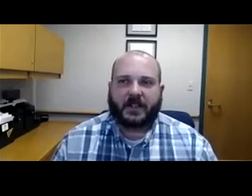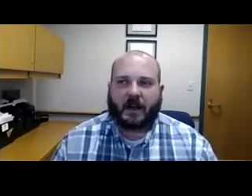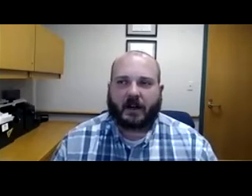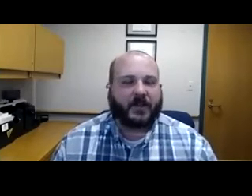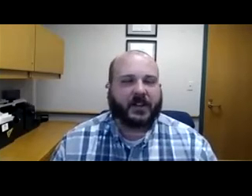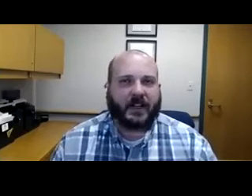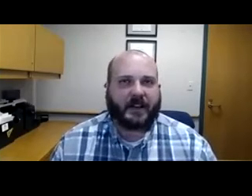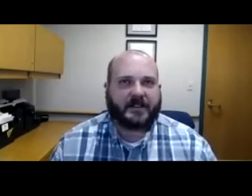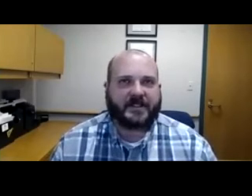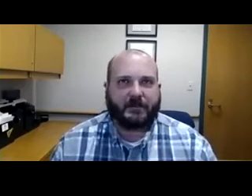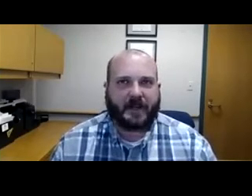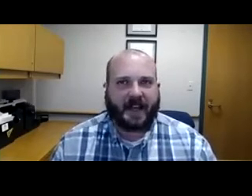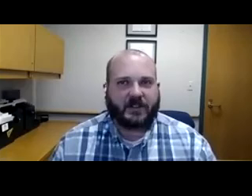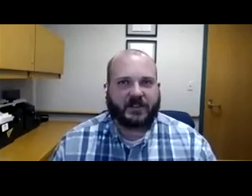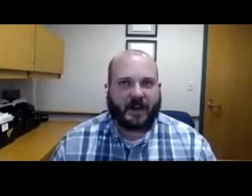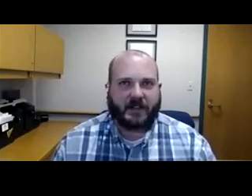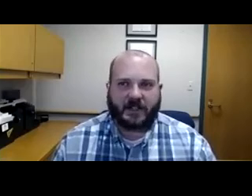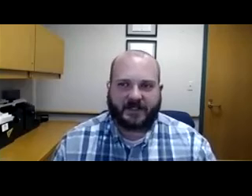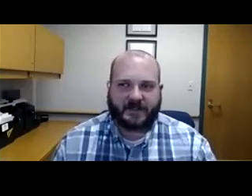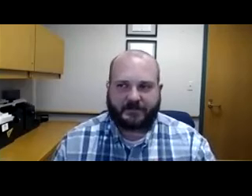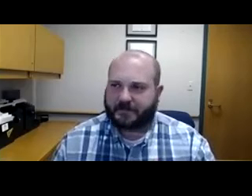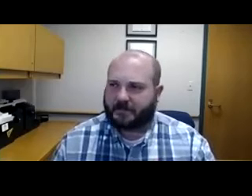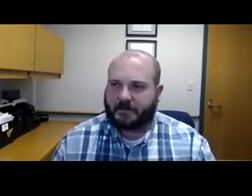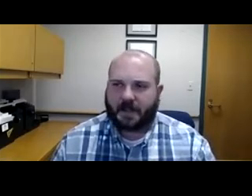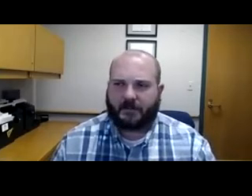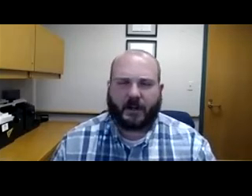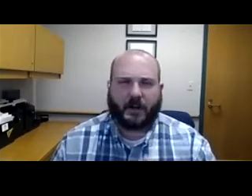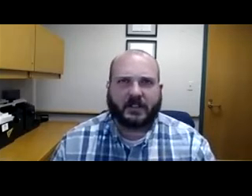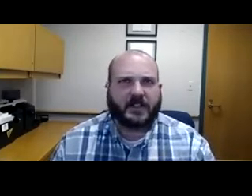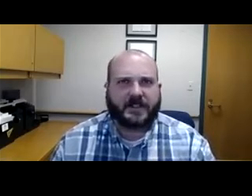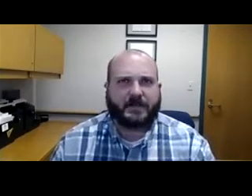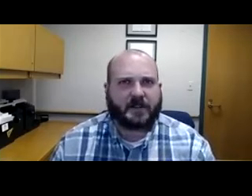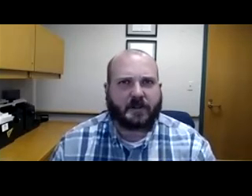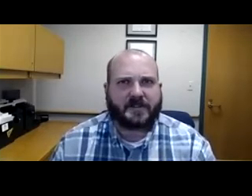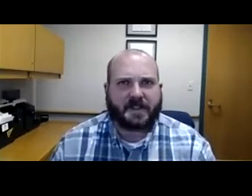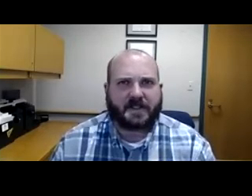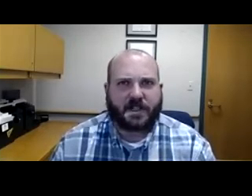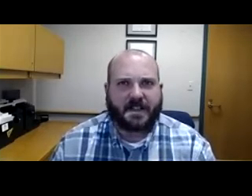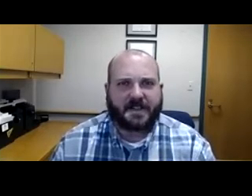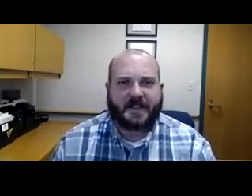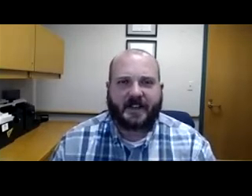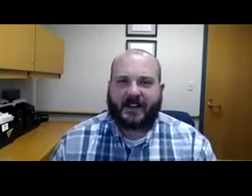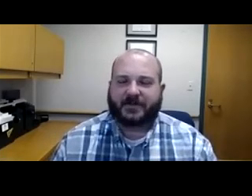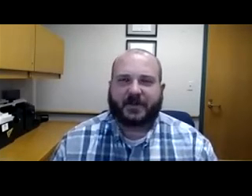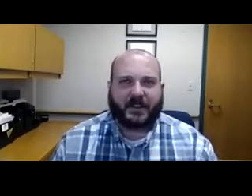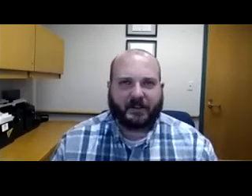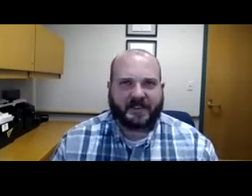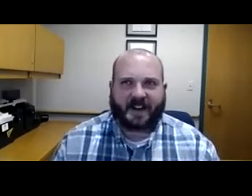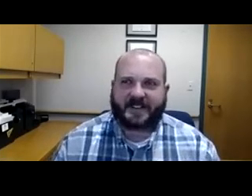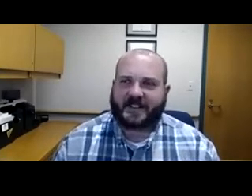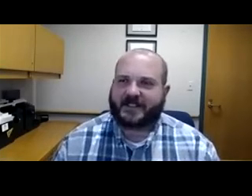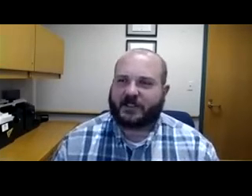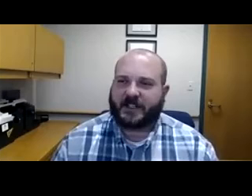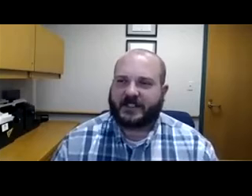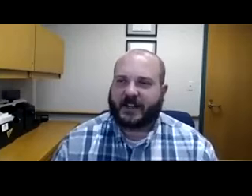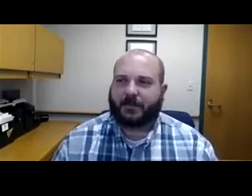heard me talk about the layers of mitigation strategies and the very delicious picture of Swiss cheese as we think of